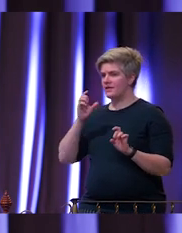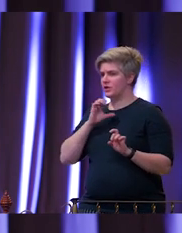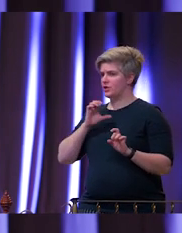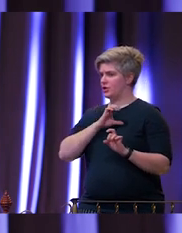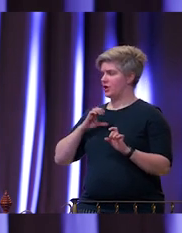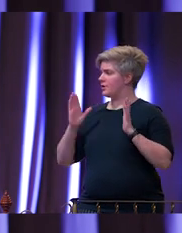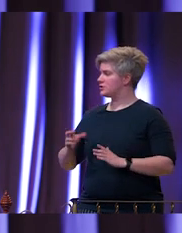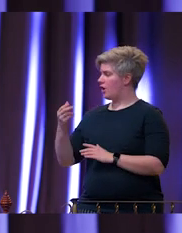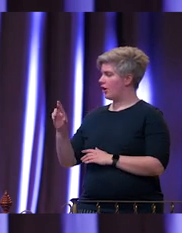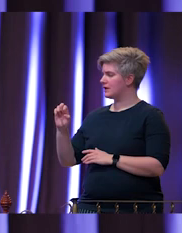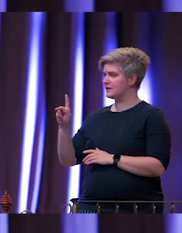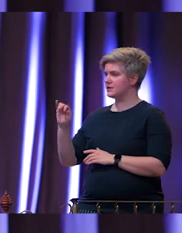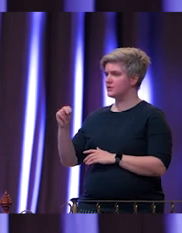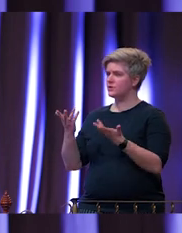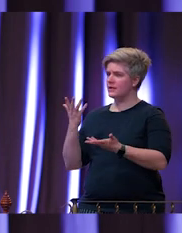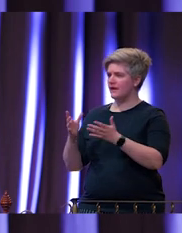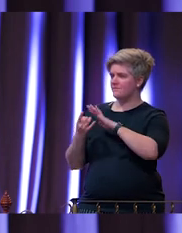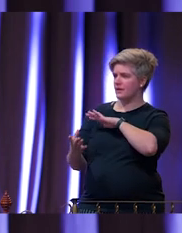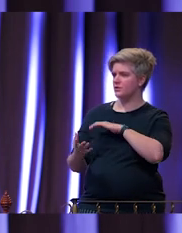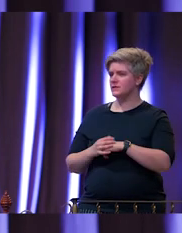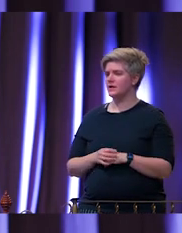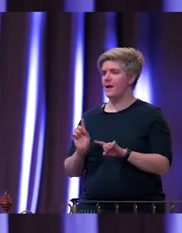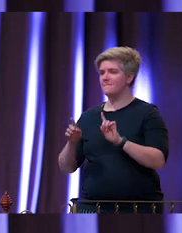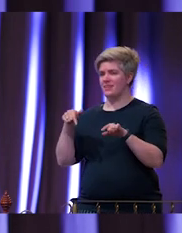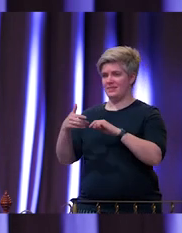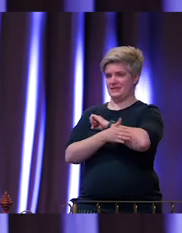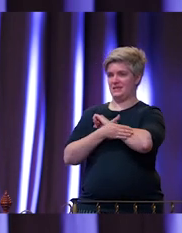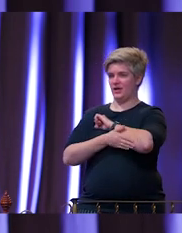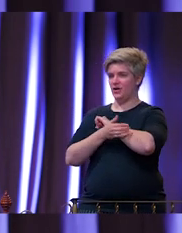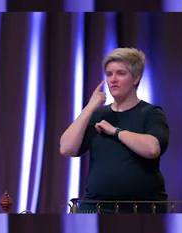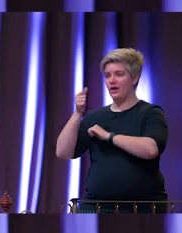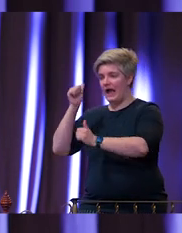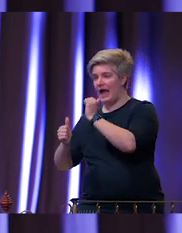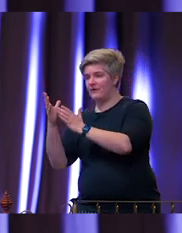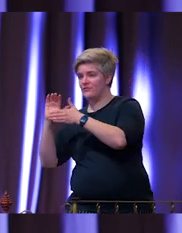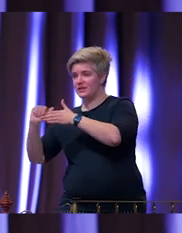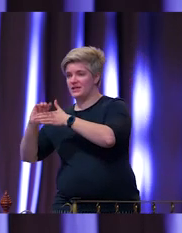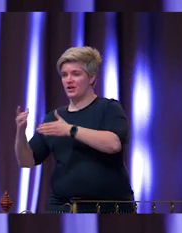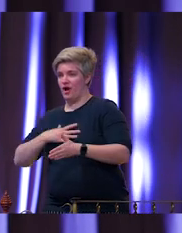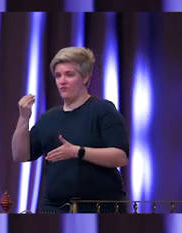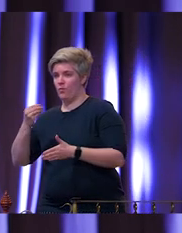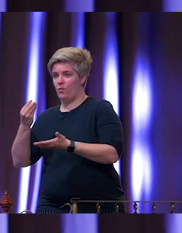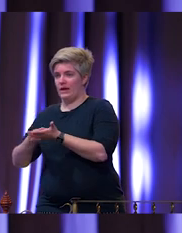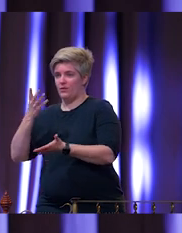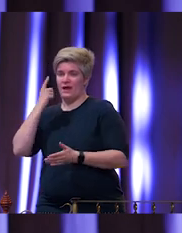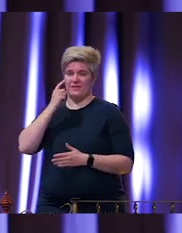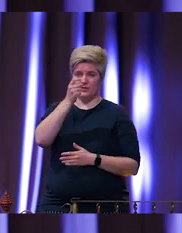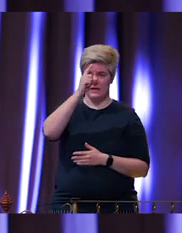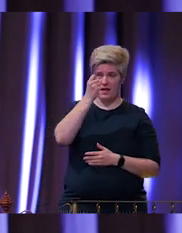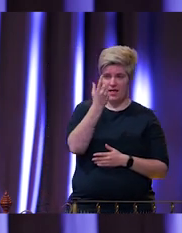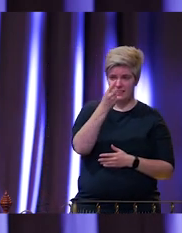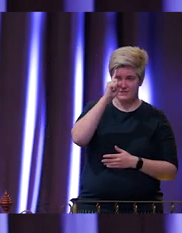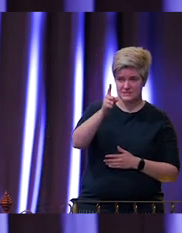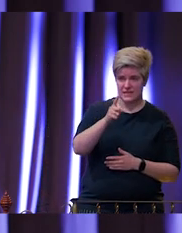of alluded to this, but in a country where for every dollar of white wealth, I think there's 11 cents of black